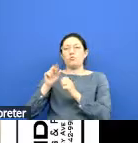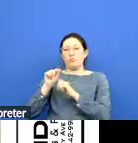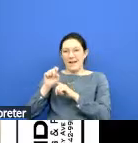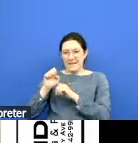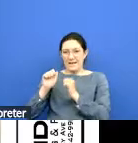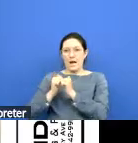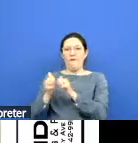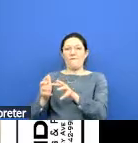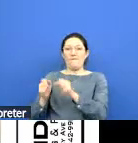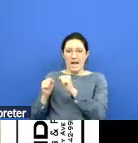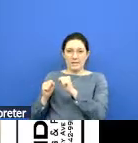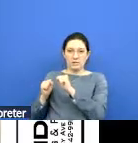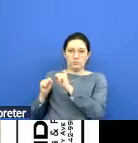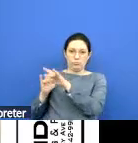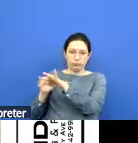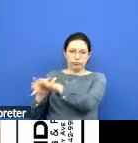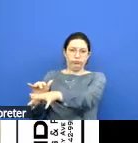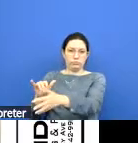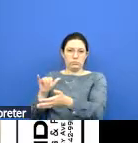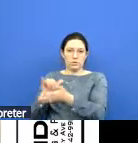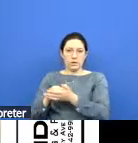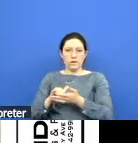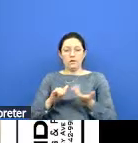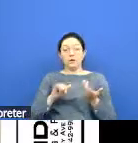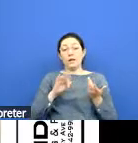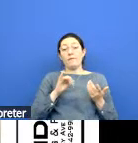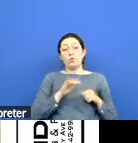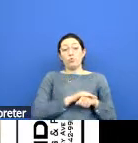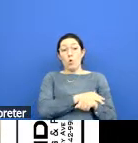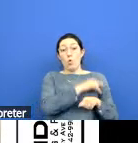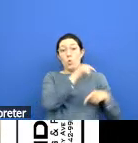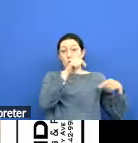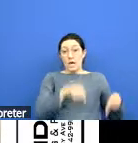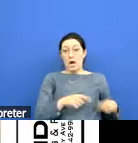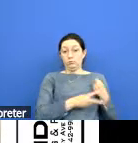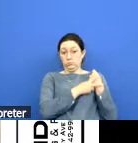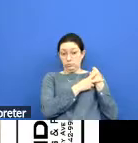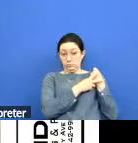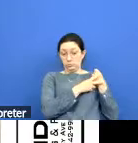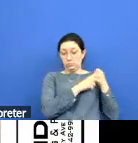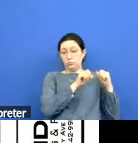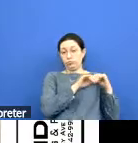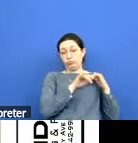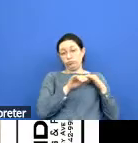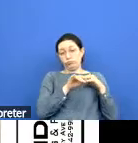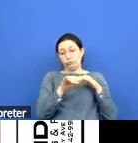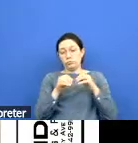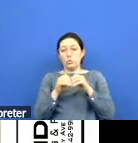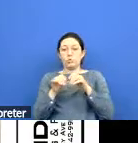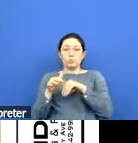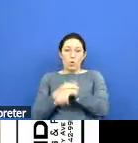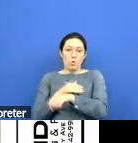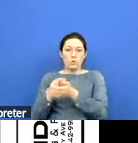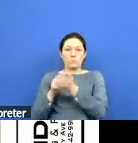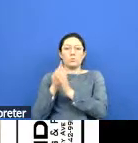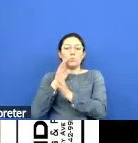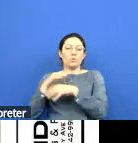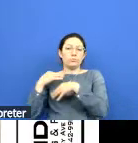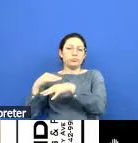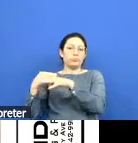at which it gets into there. And so that's what we can control, the rate at which it gets in there. Unfortunately,